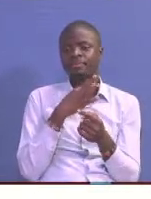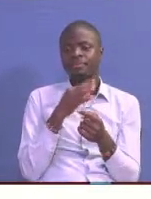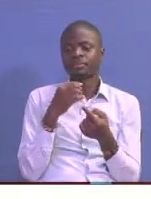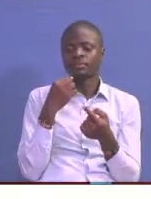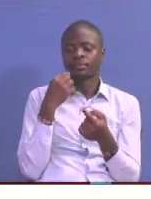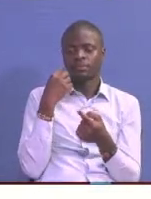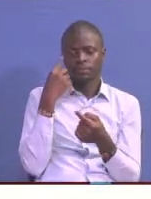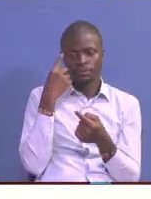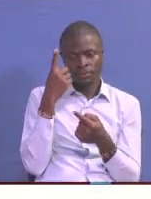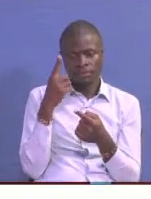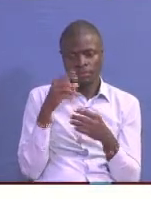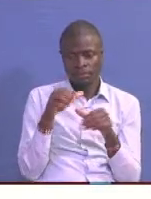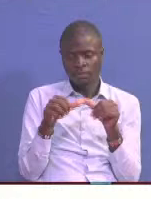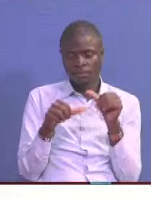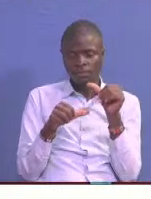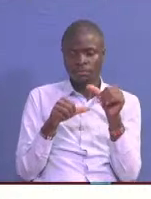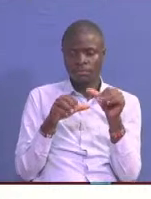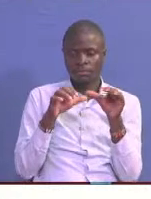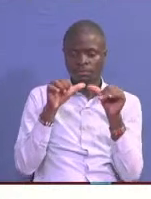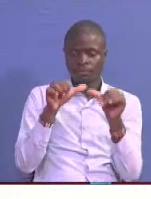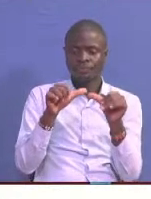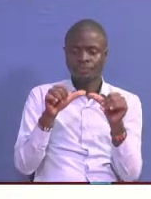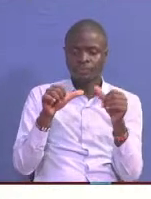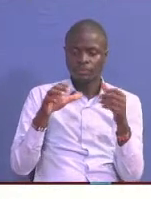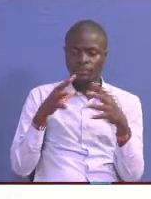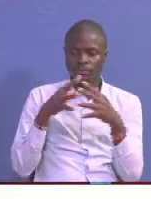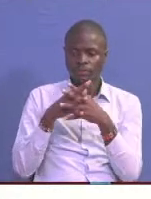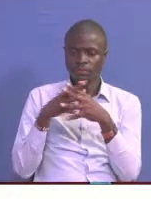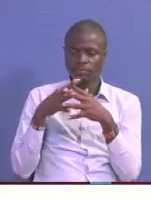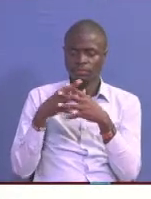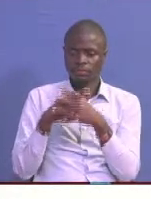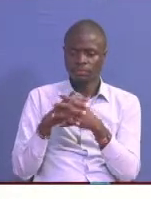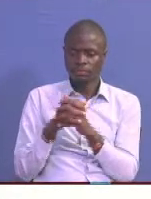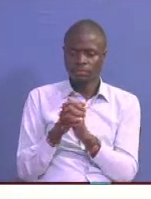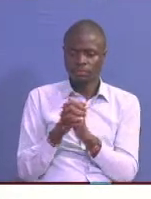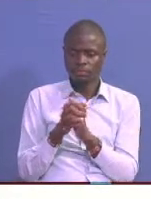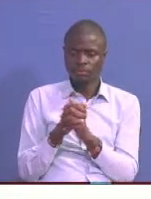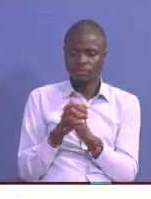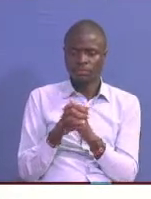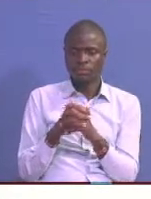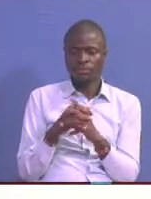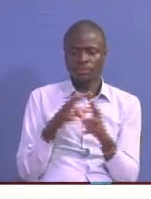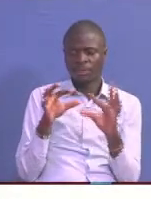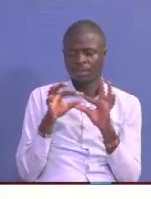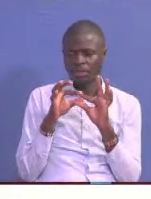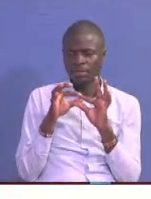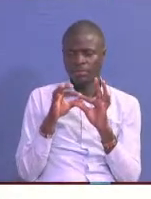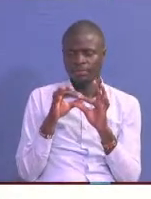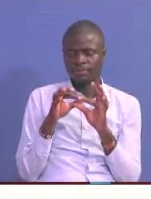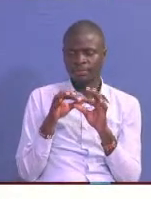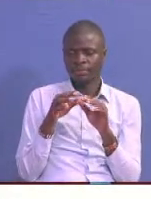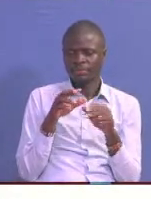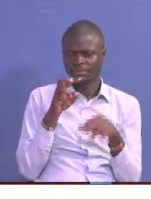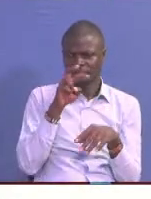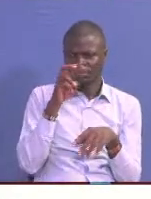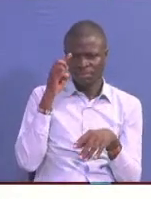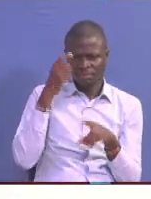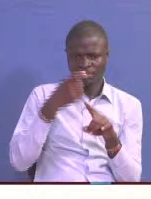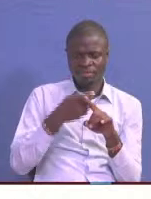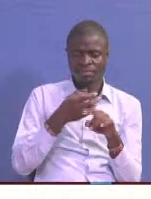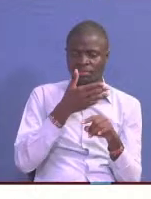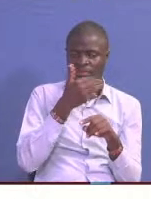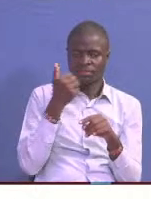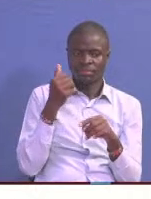for continuous collaboration. We strengthen our collaboration, and we also benchmark with the best so that we